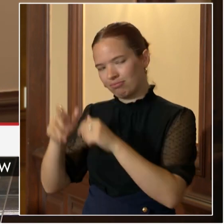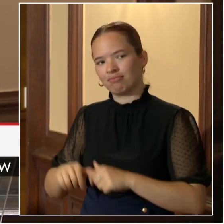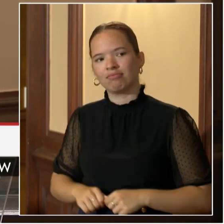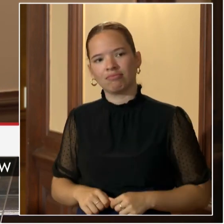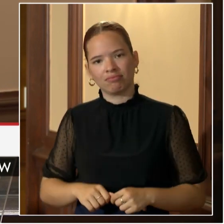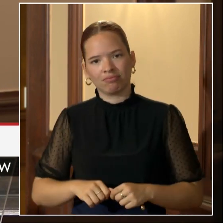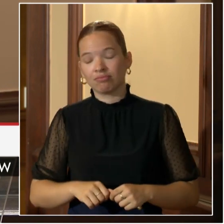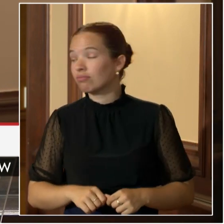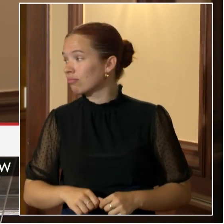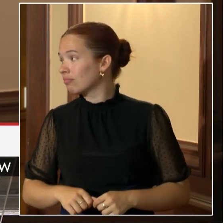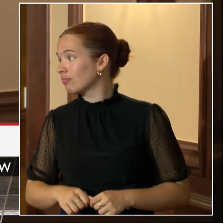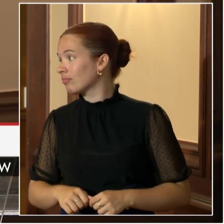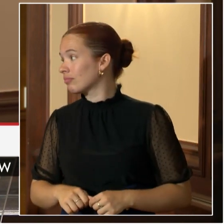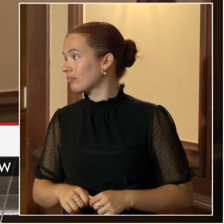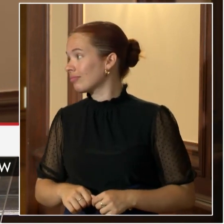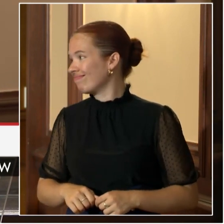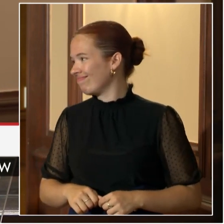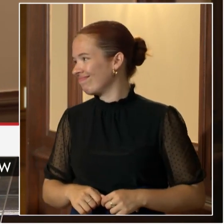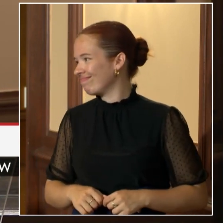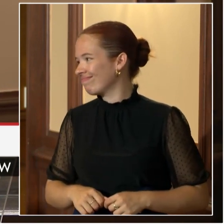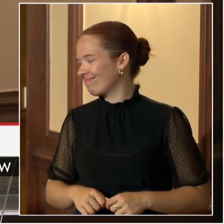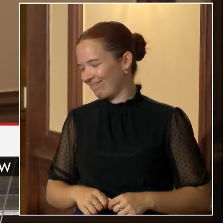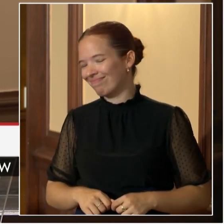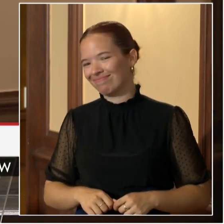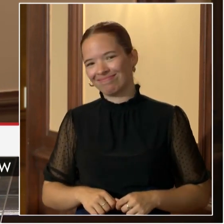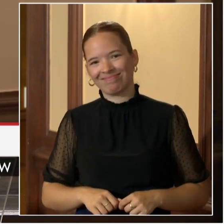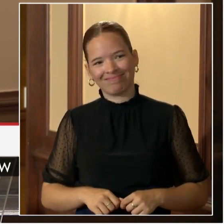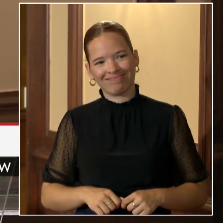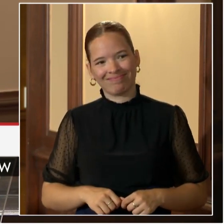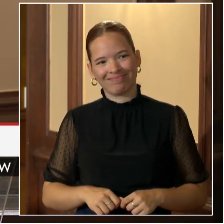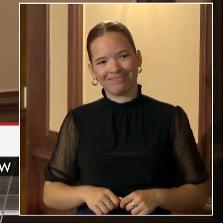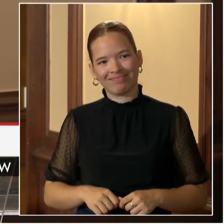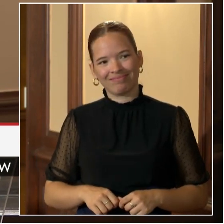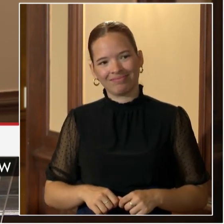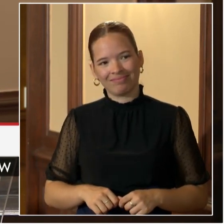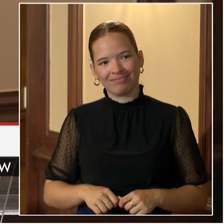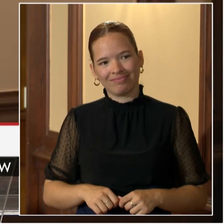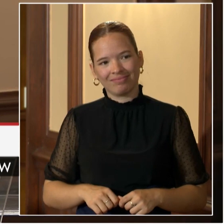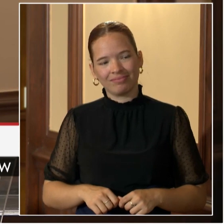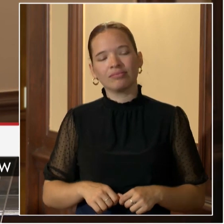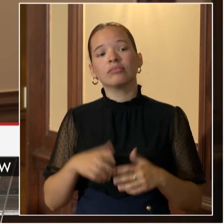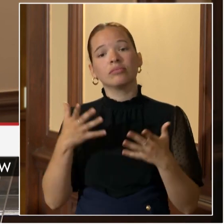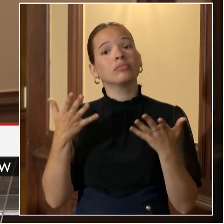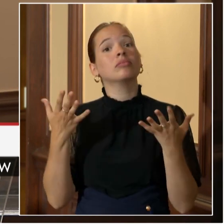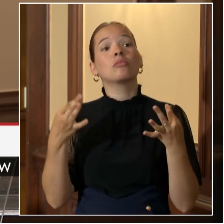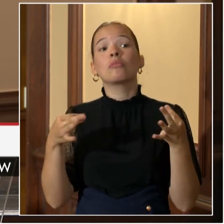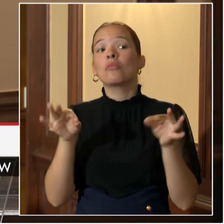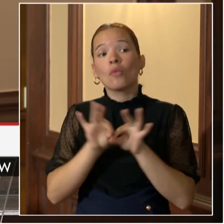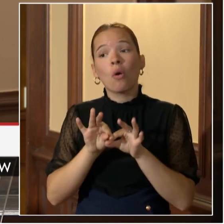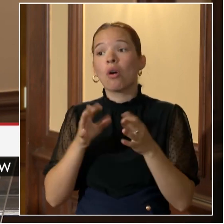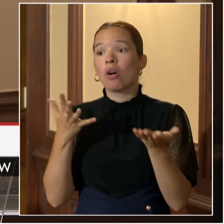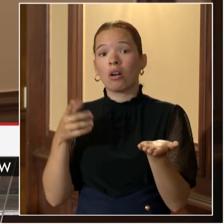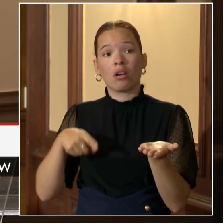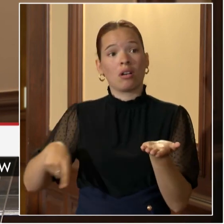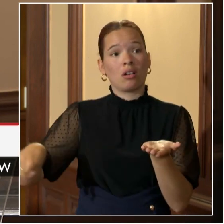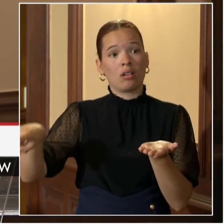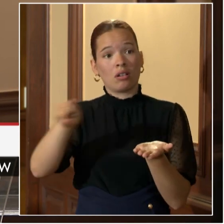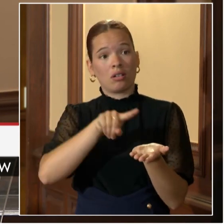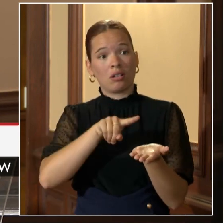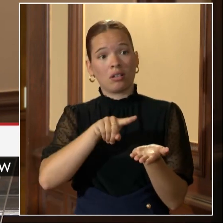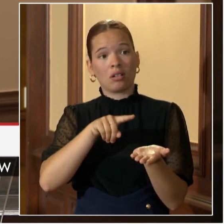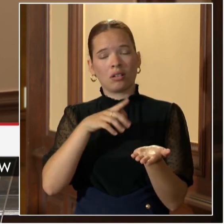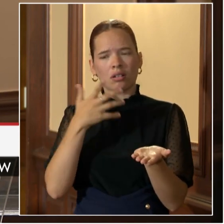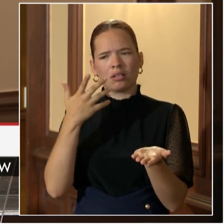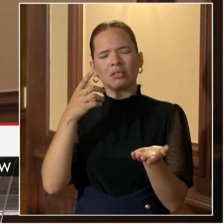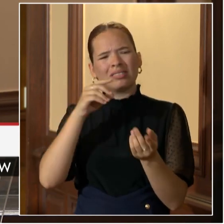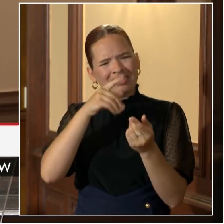Most importantly, we have educated people across the nation on D.C.